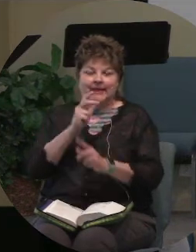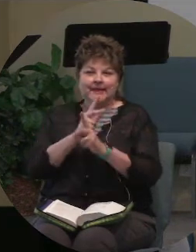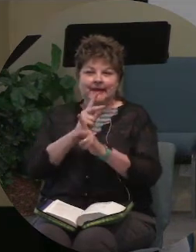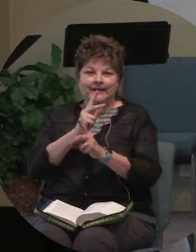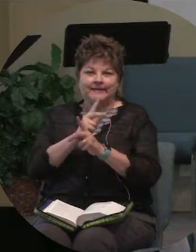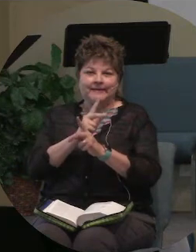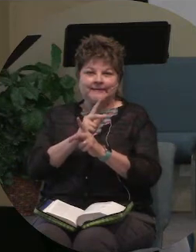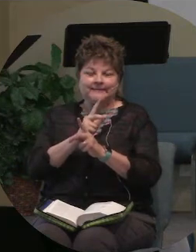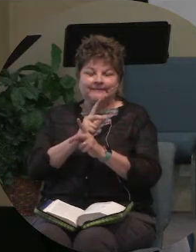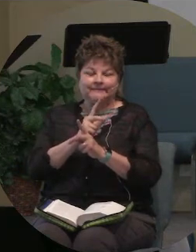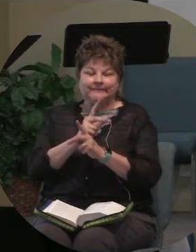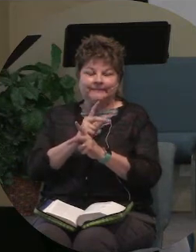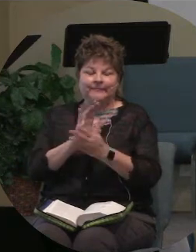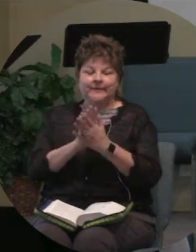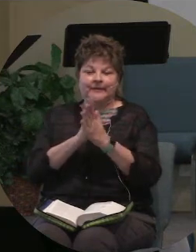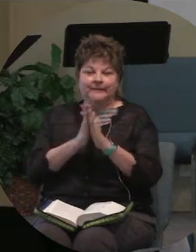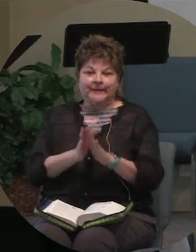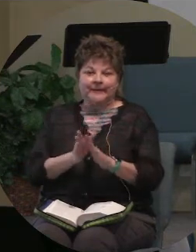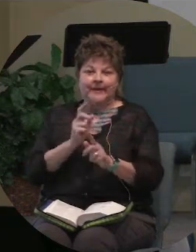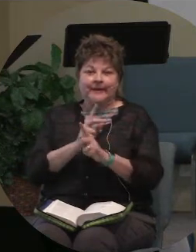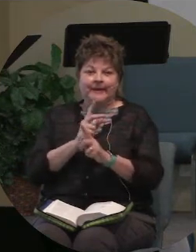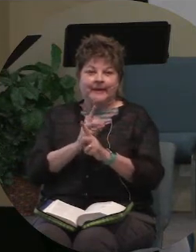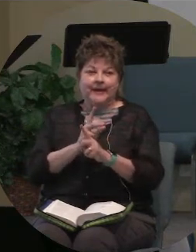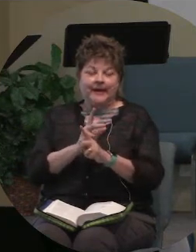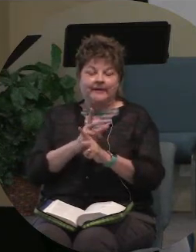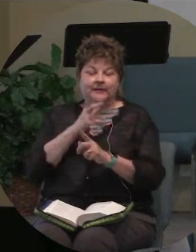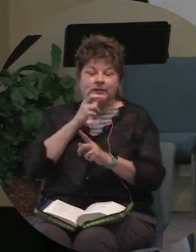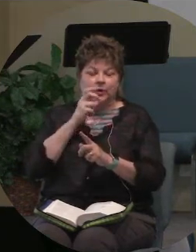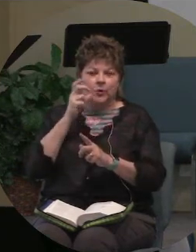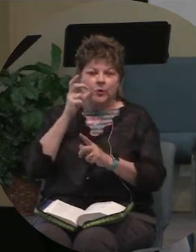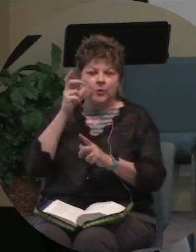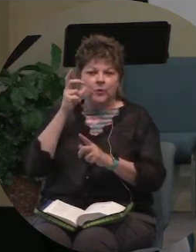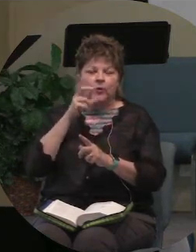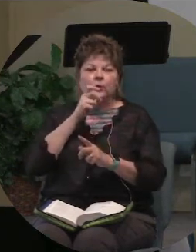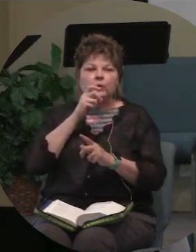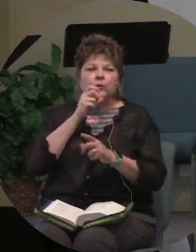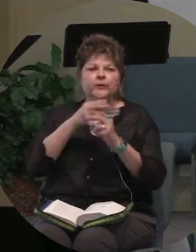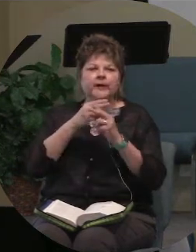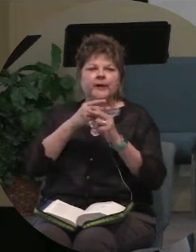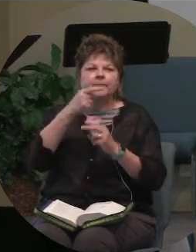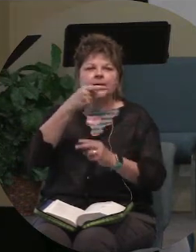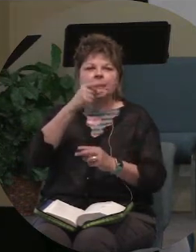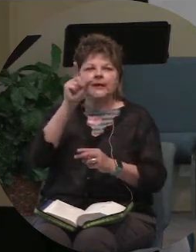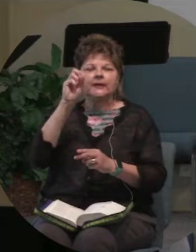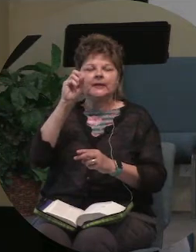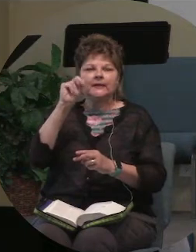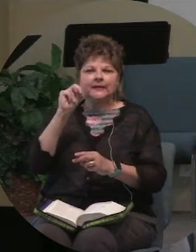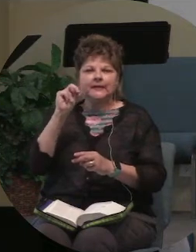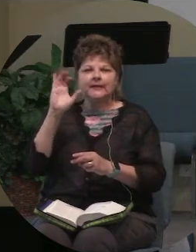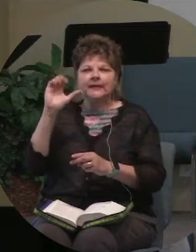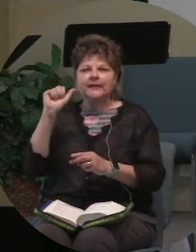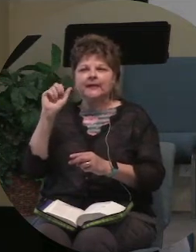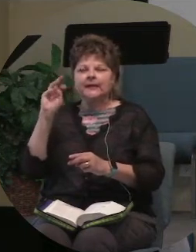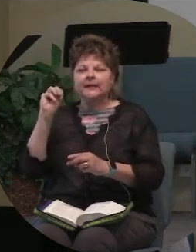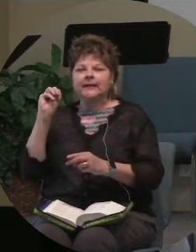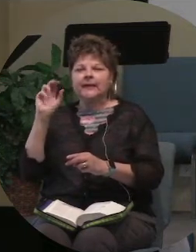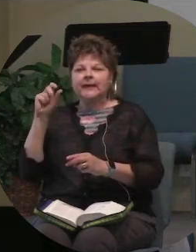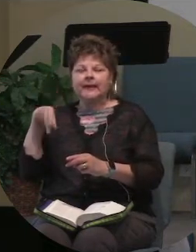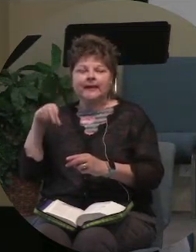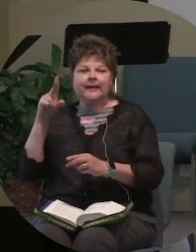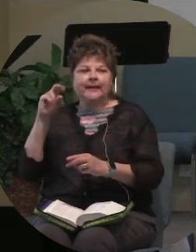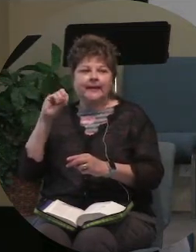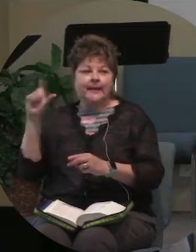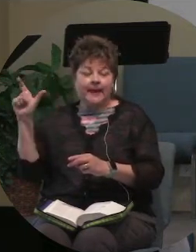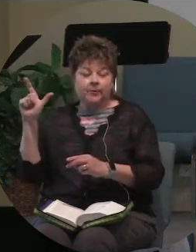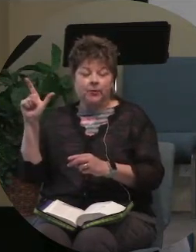Kindness, being kind. How many of you know who Glenn Campbell is? Glenn Campbell was a country singer that died a few years back, and he had a